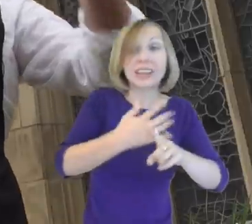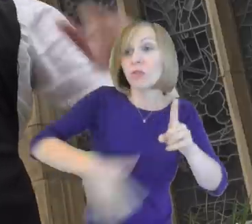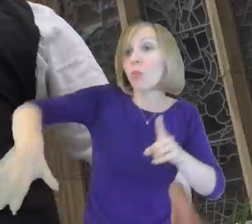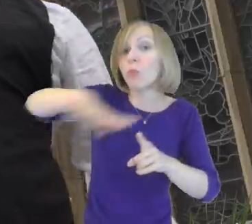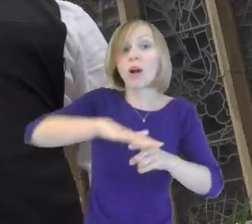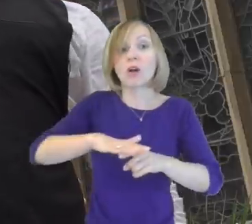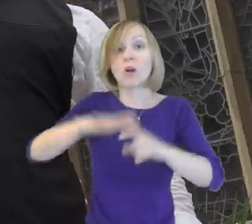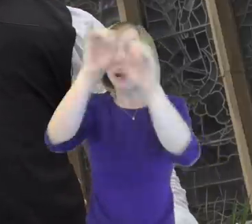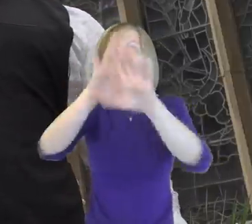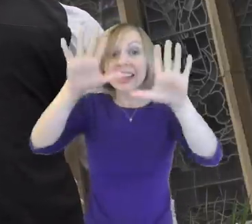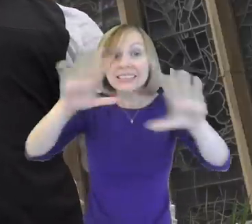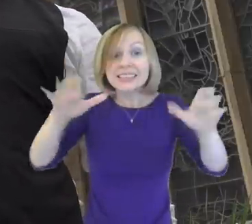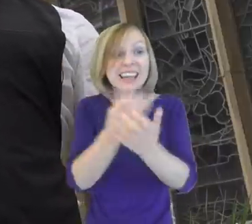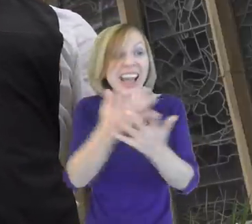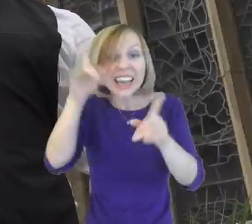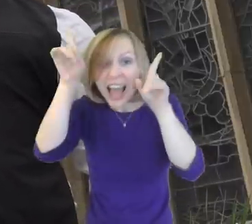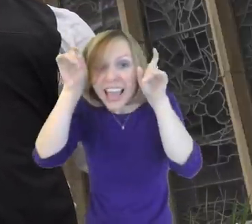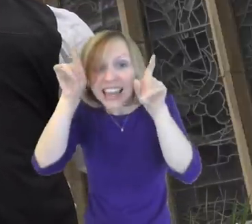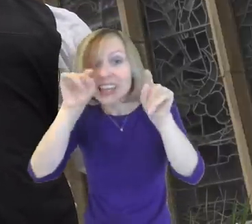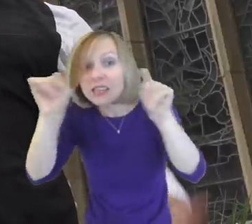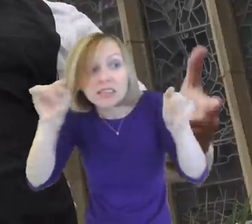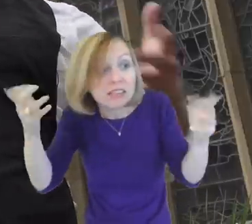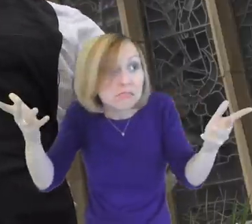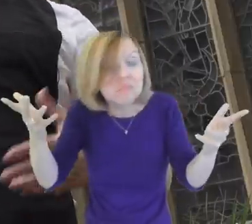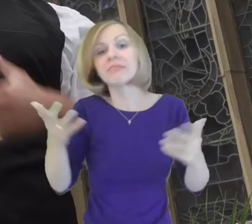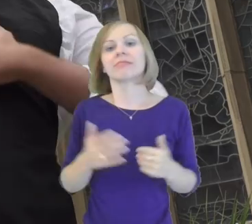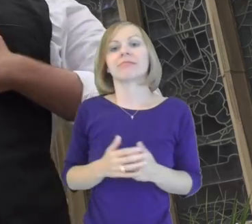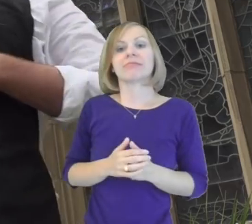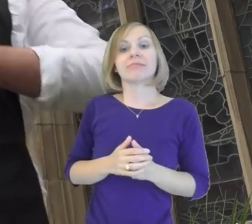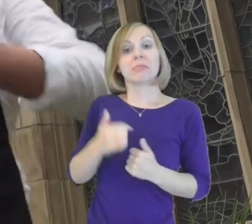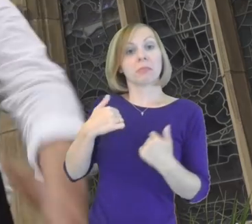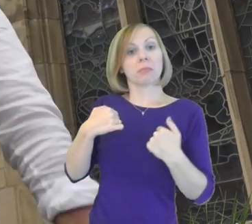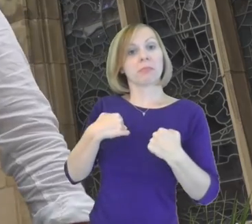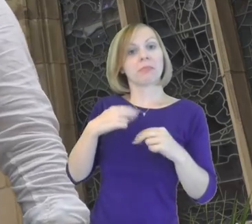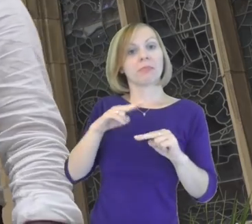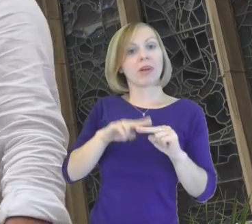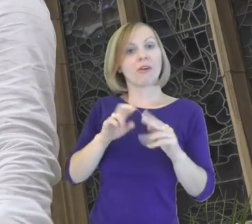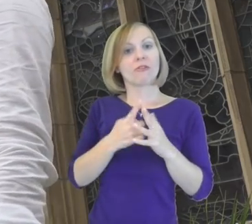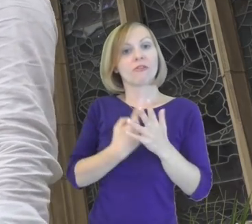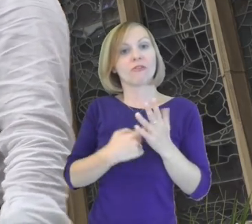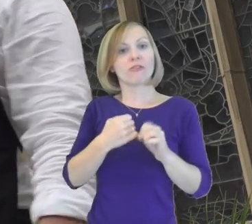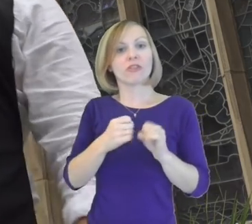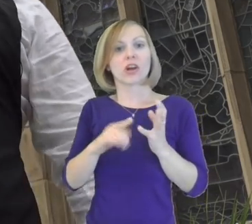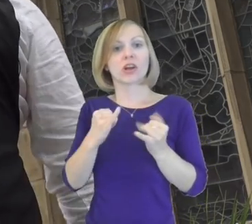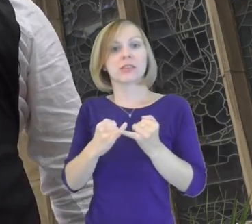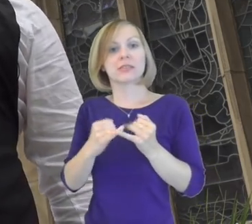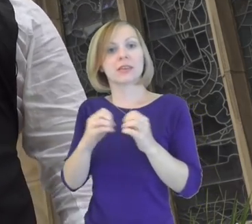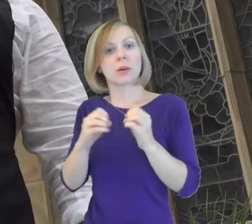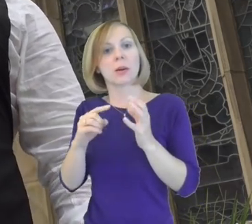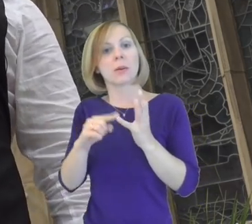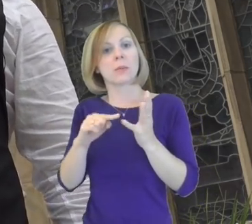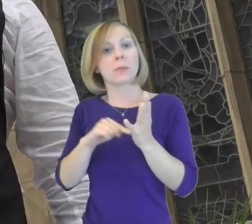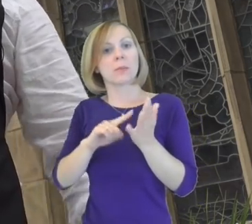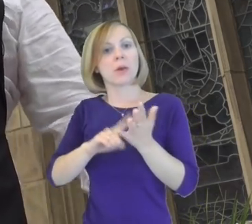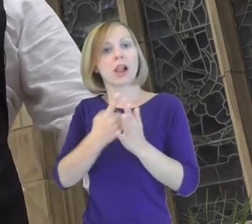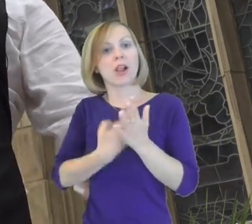very galaxies, if there are any extraterrestrials out there. You join me, the Reverend Fergus Butler-Gallie, in sunny, or not so sunny as